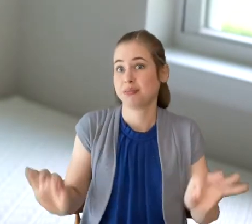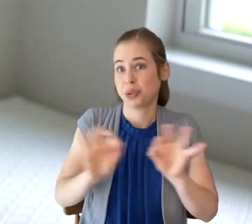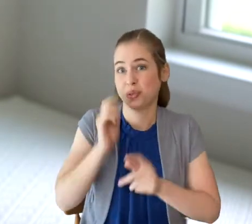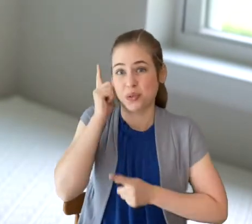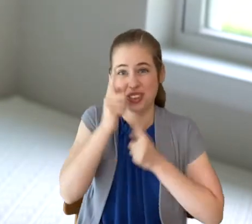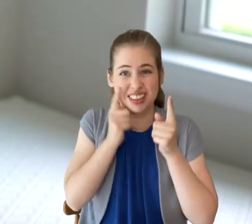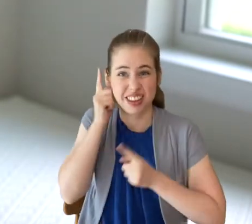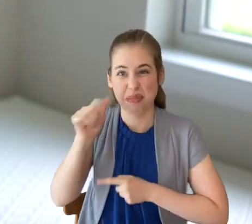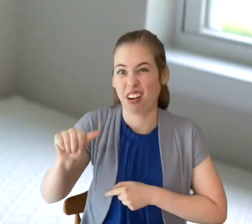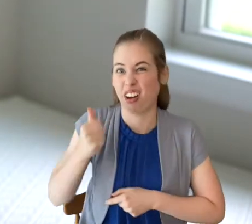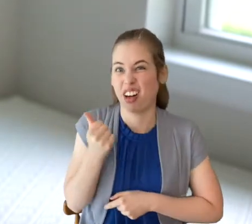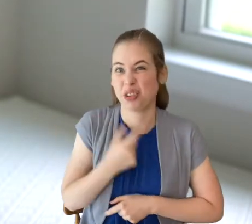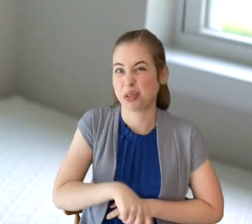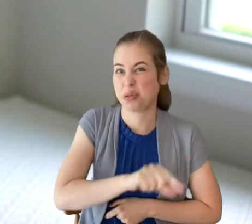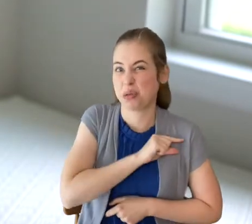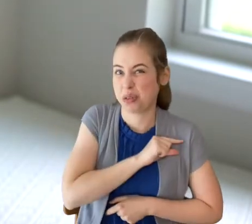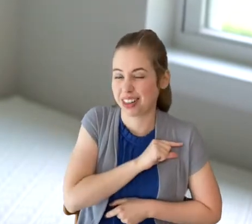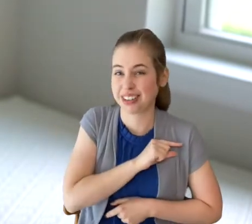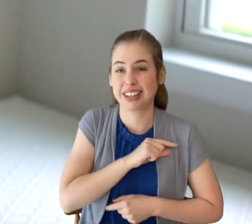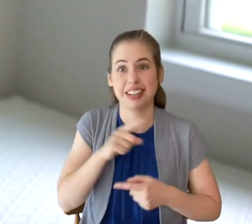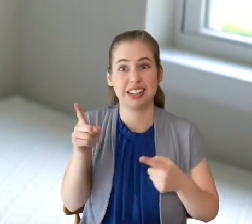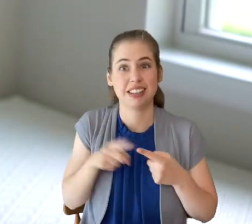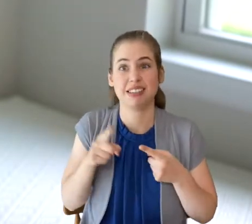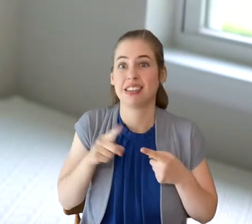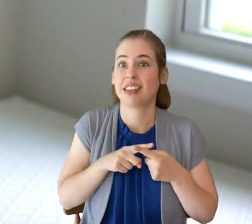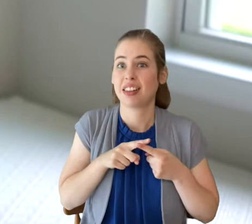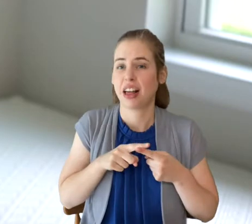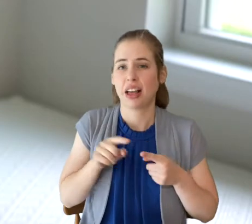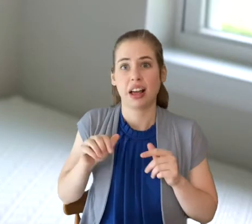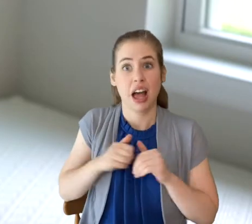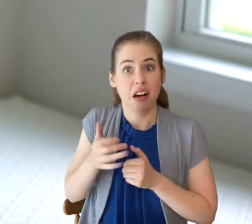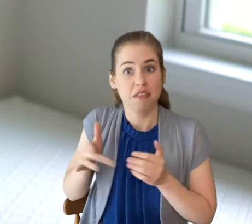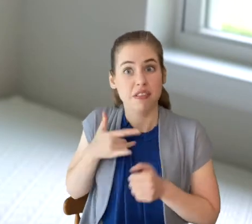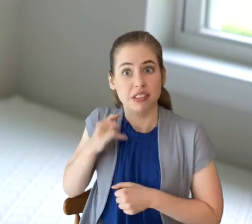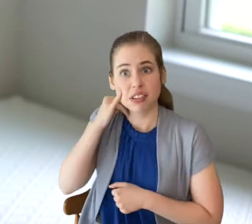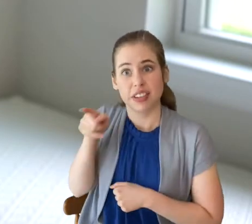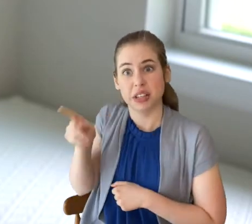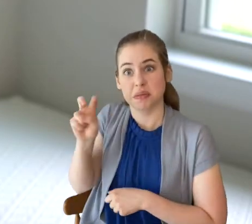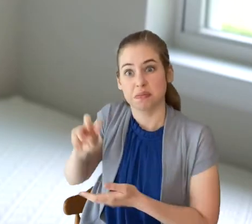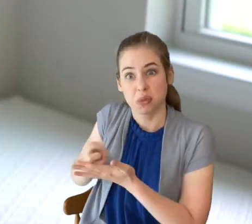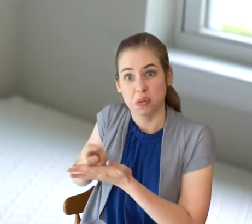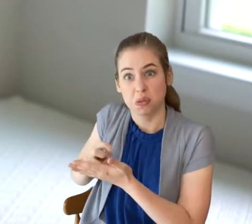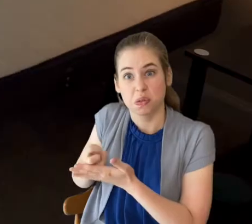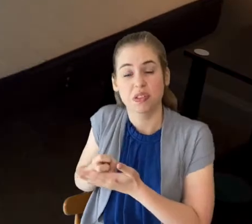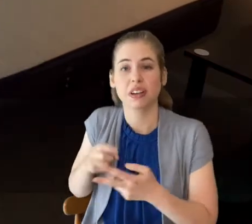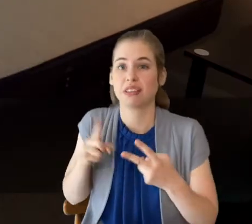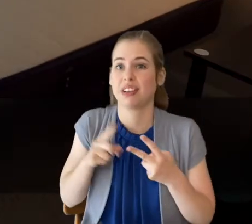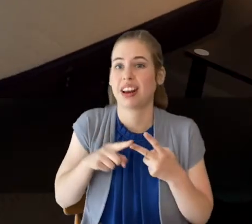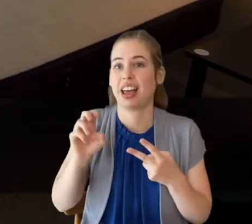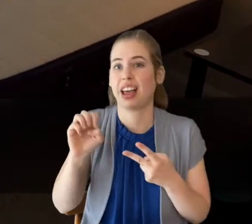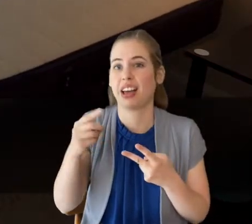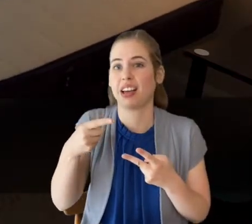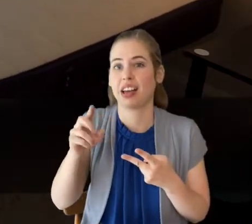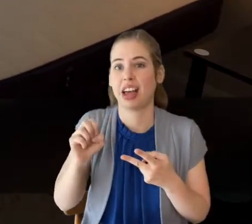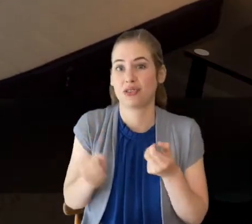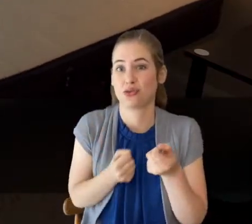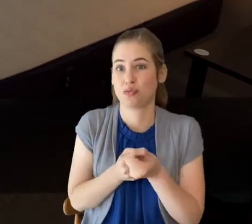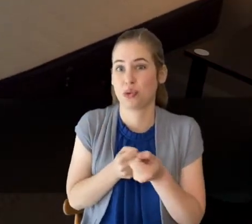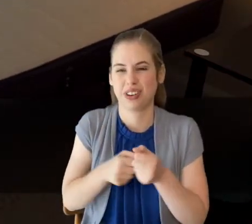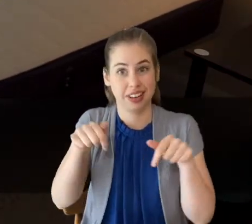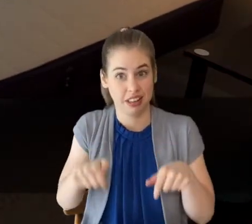you may want to consider other key elements such as motion transfer and edge support. The GravityLux